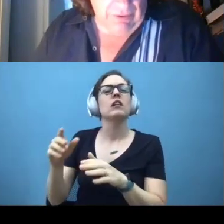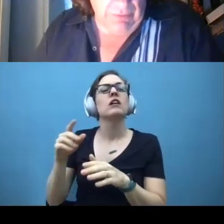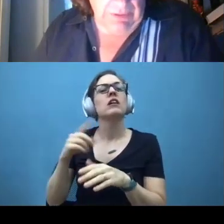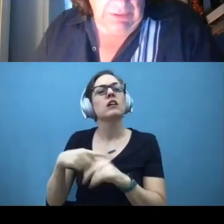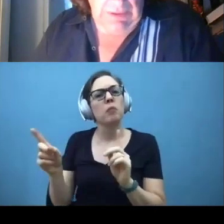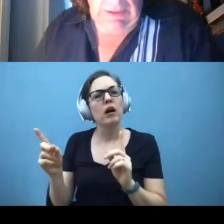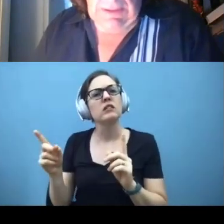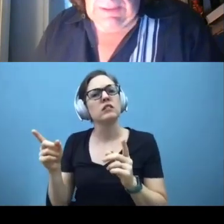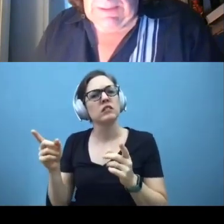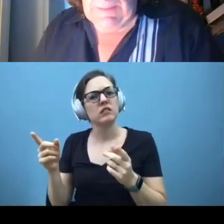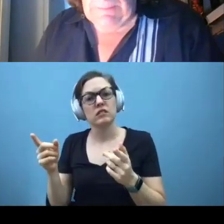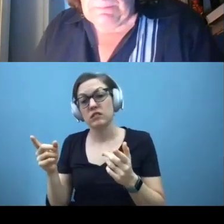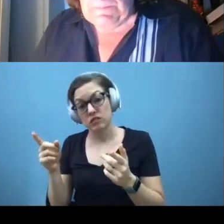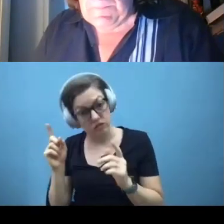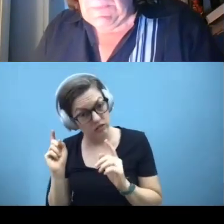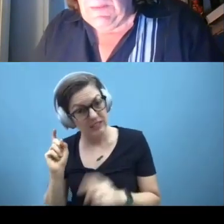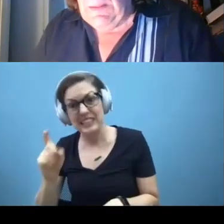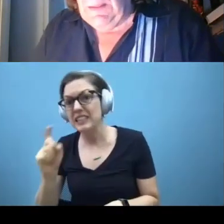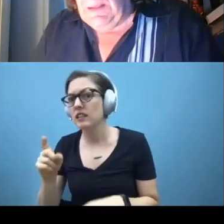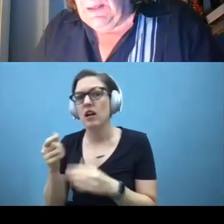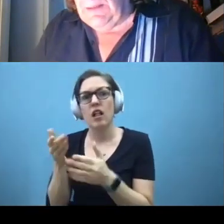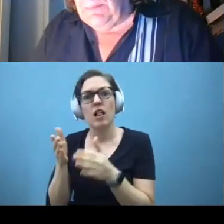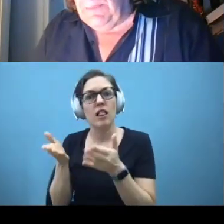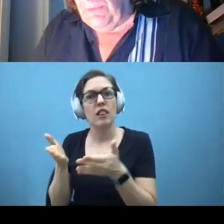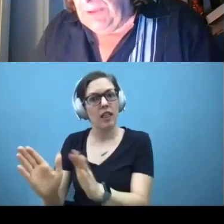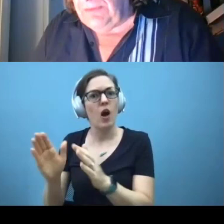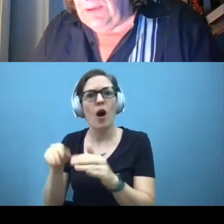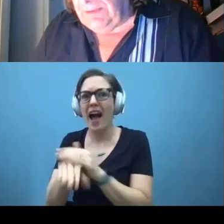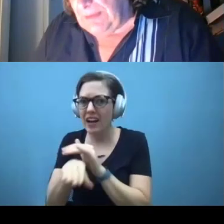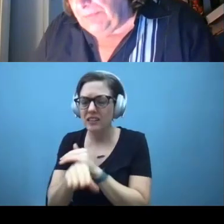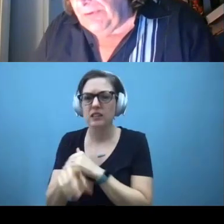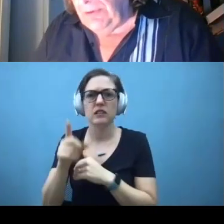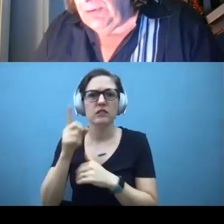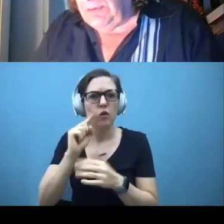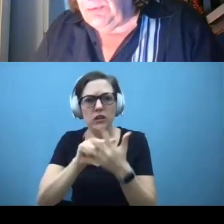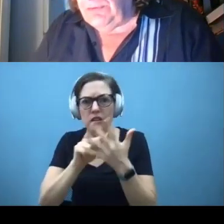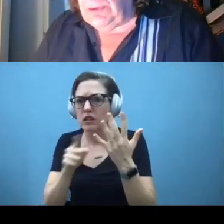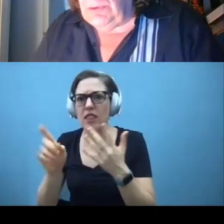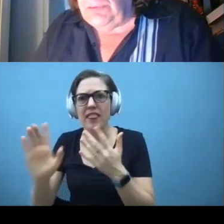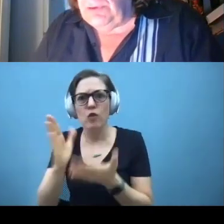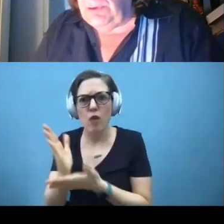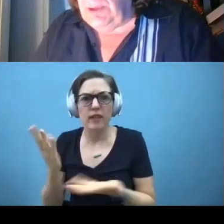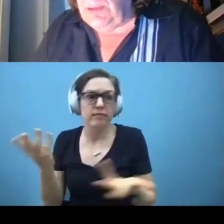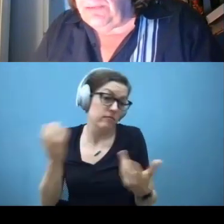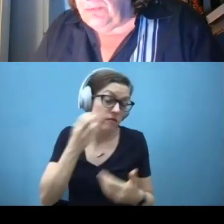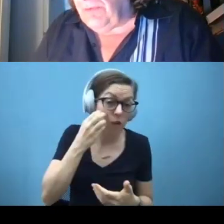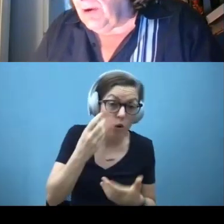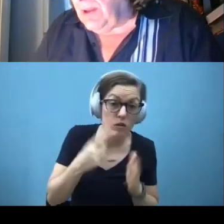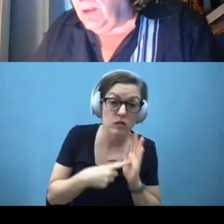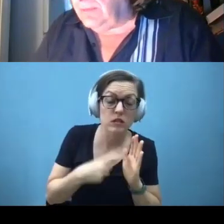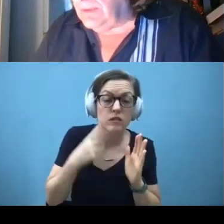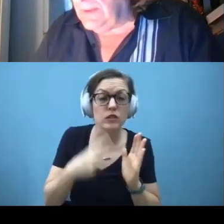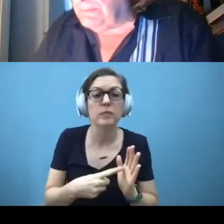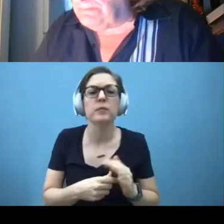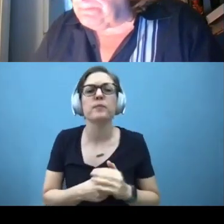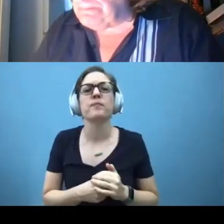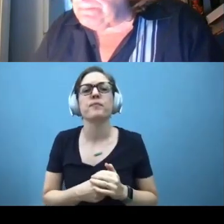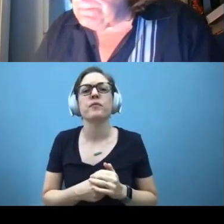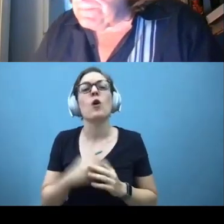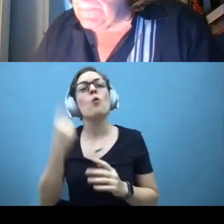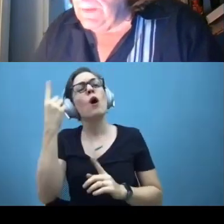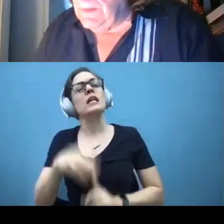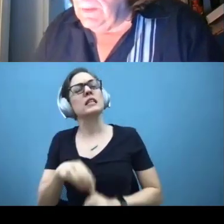to the phone. There is an exception to seclusion insofar as